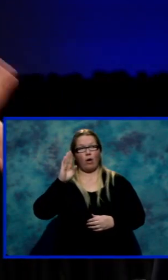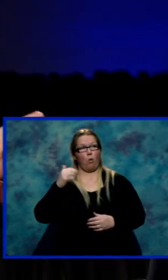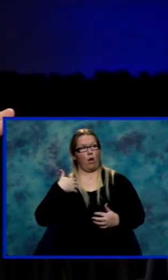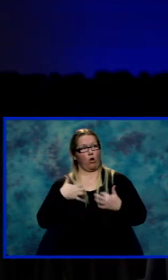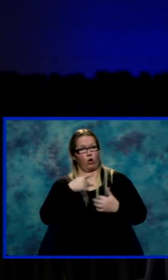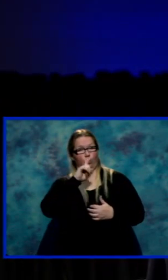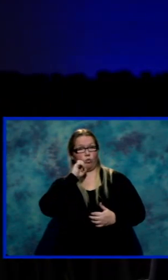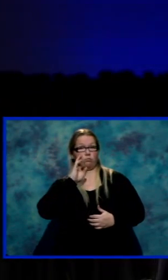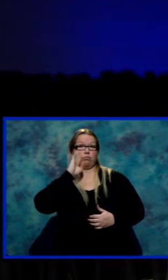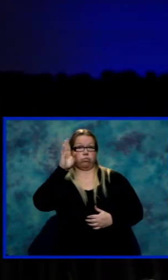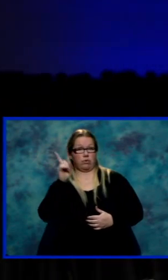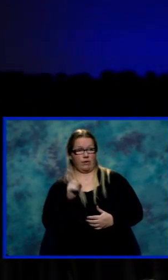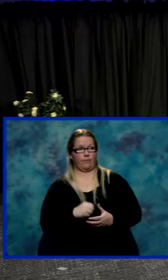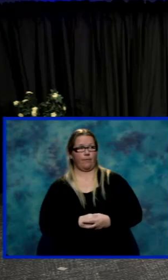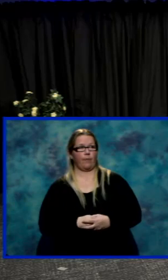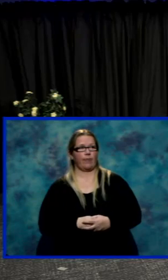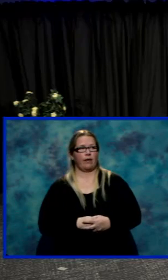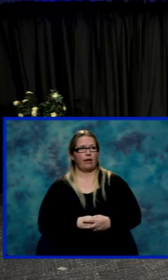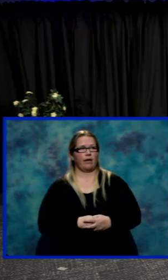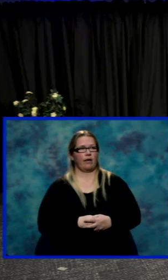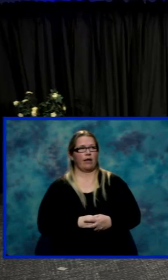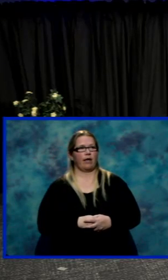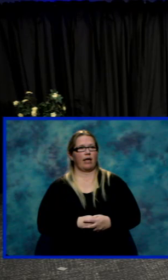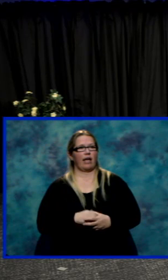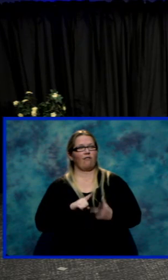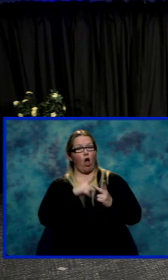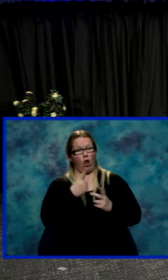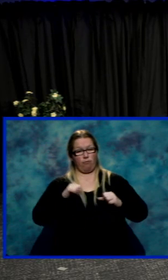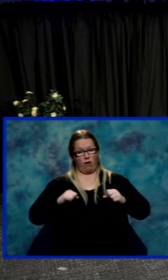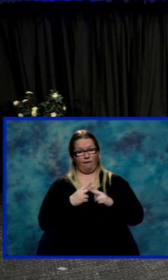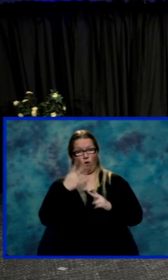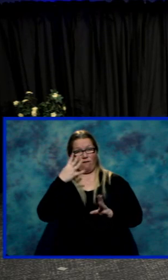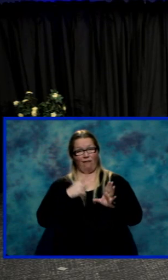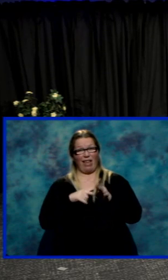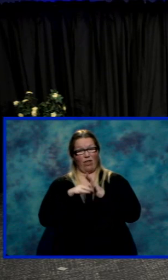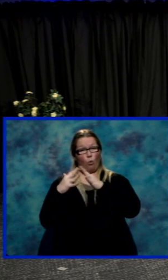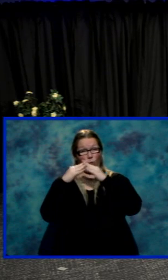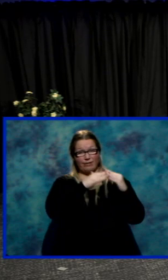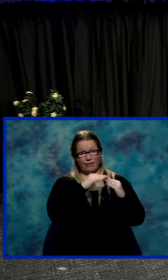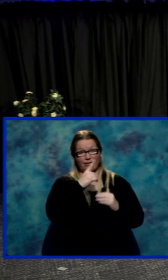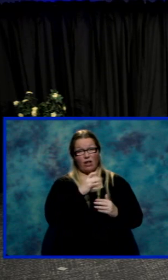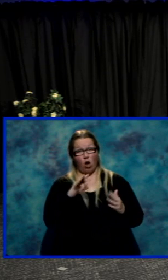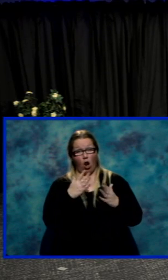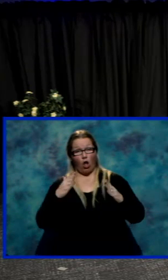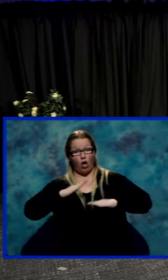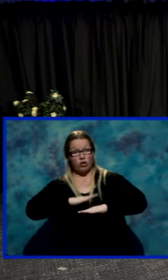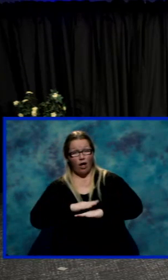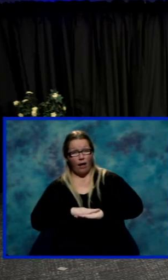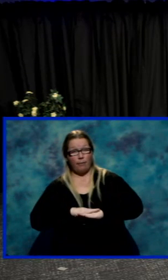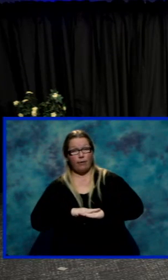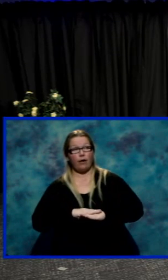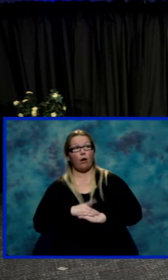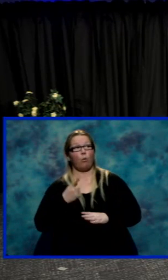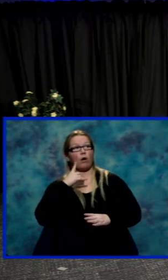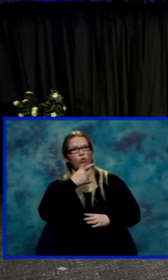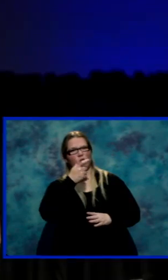your preaching. So it must have been, if you've only really been the president for 4 years in the West, which is not long, it must have been a bit of a, when you got called here,